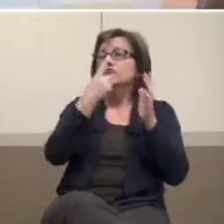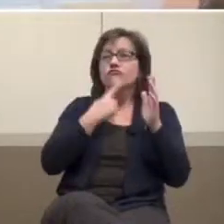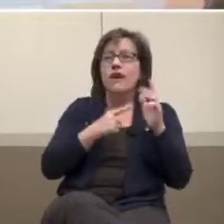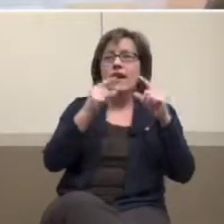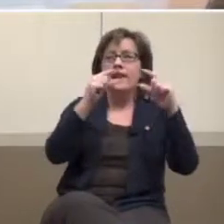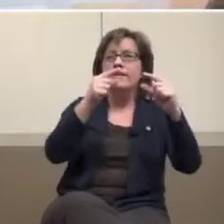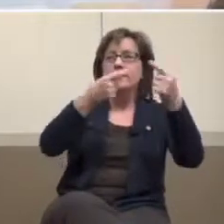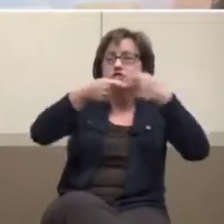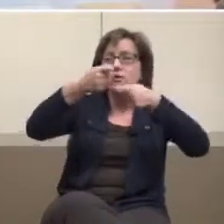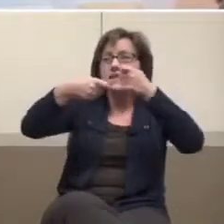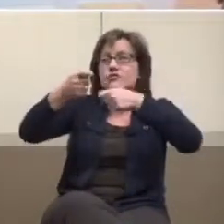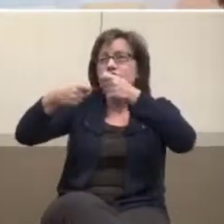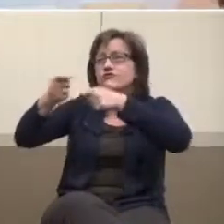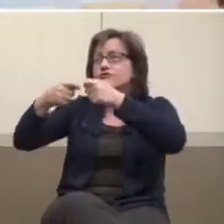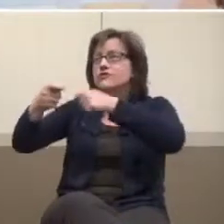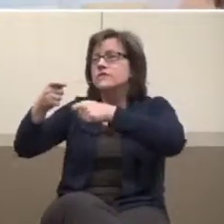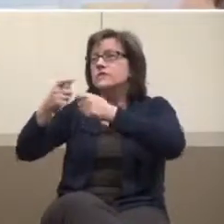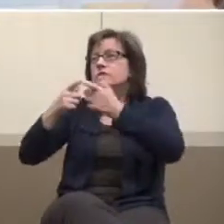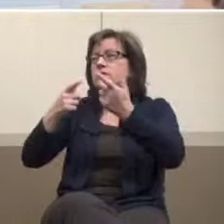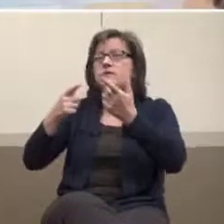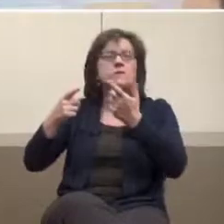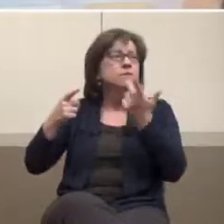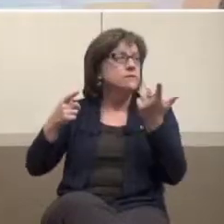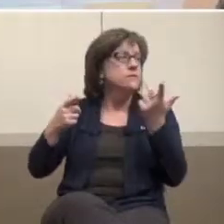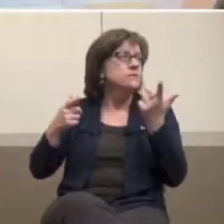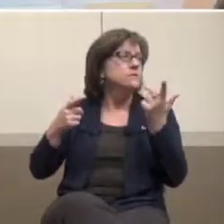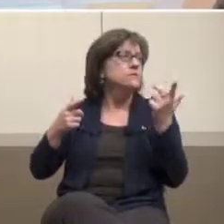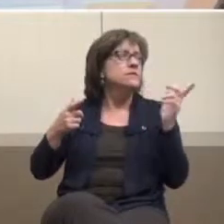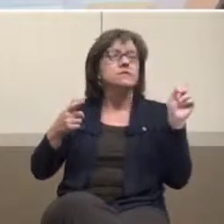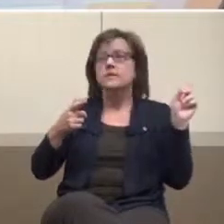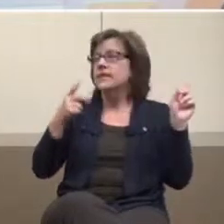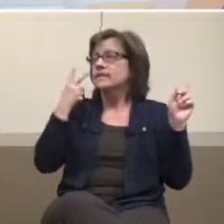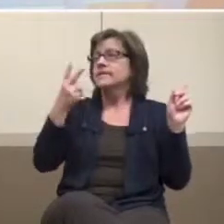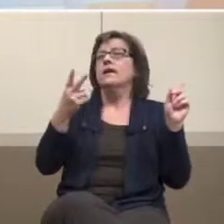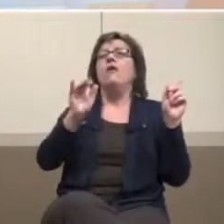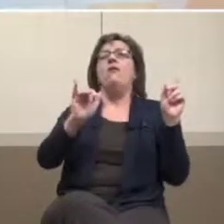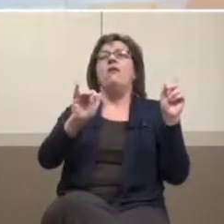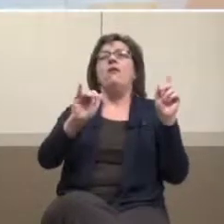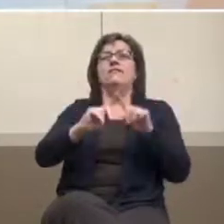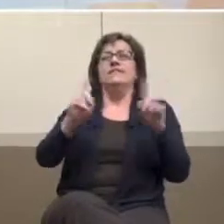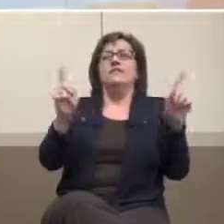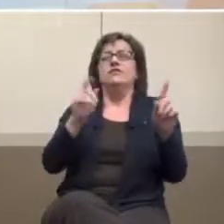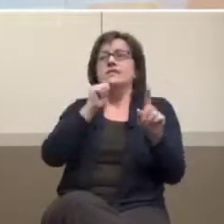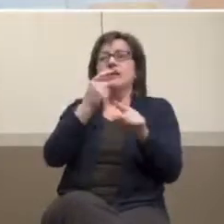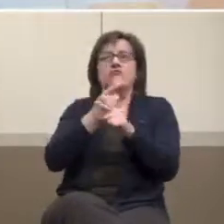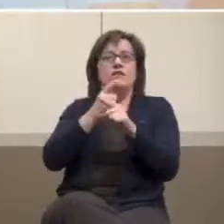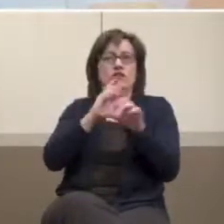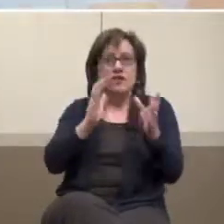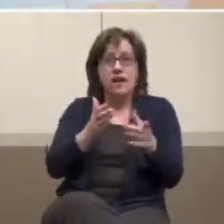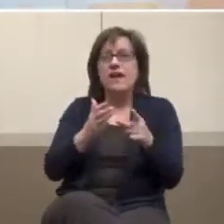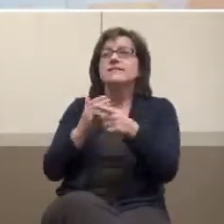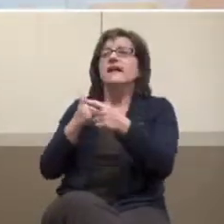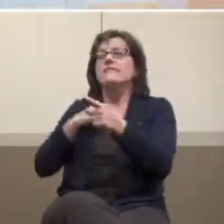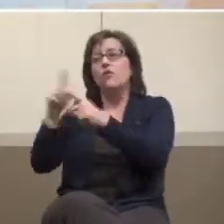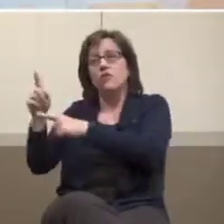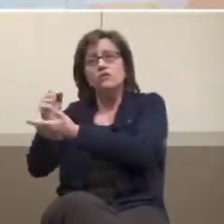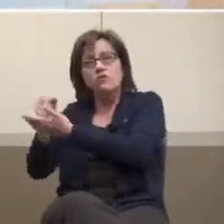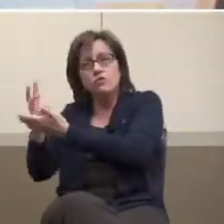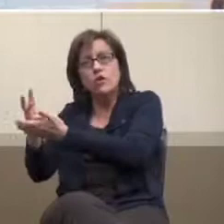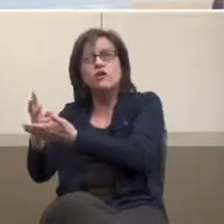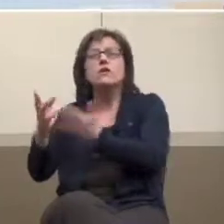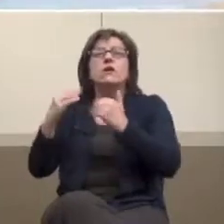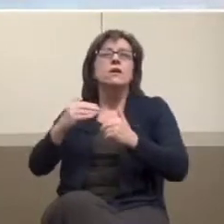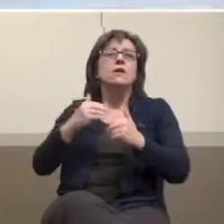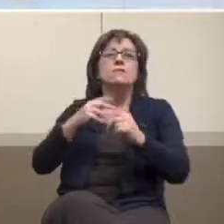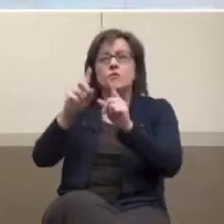we have during the day, which are blue. So then he can see, oh, this is something different. This is not a regular class. I have social work, I have speech,